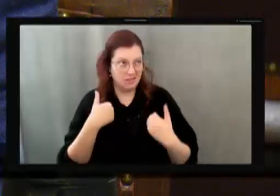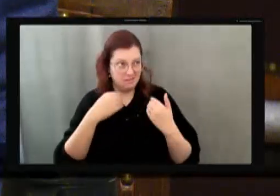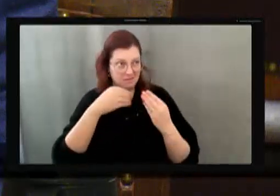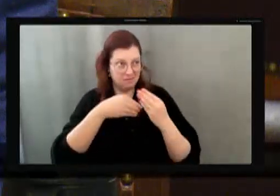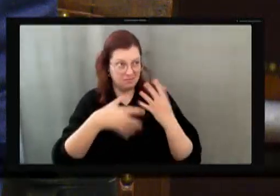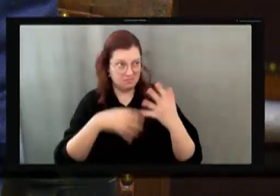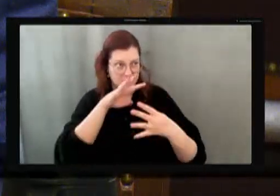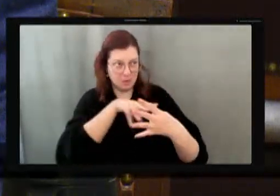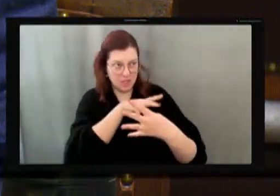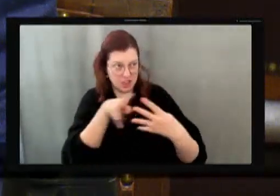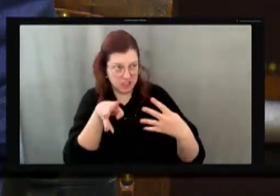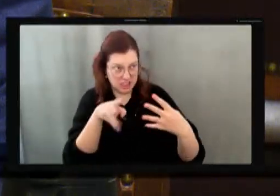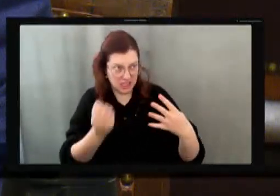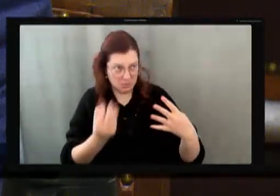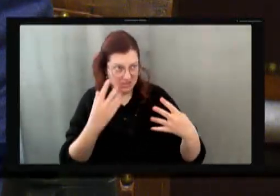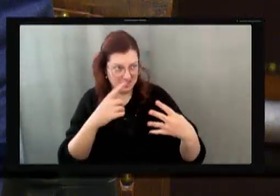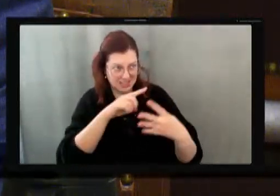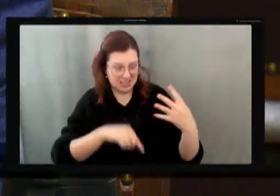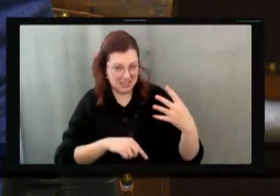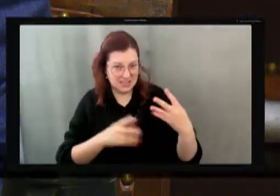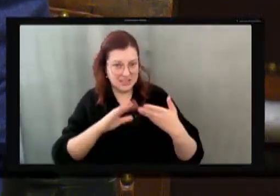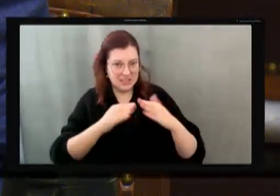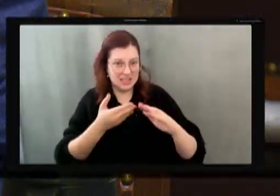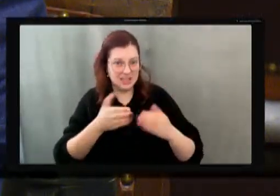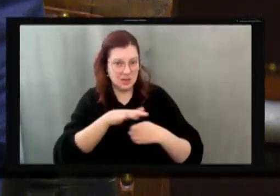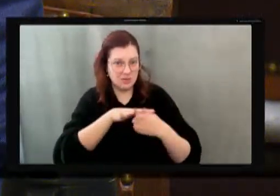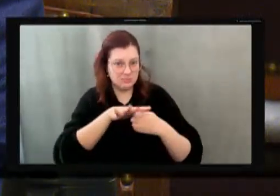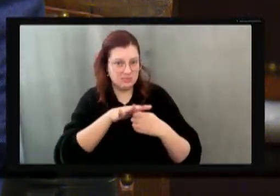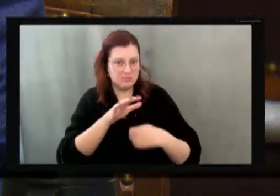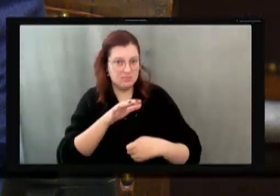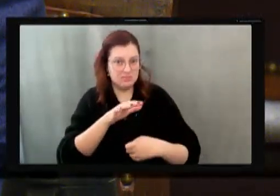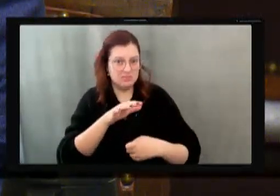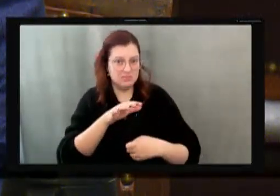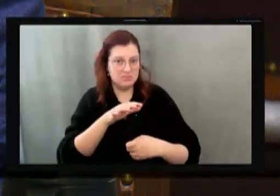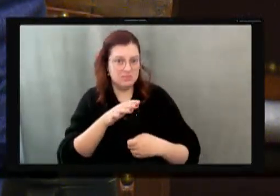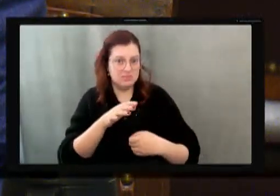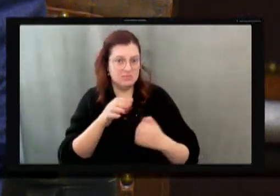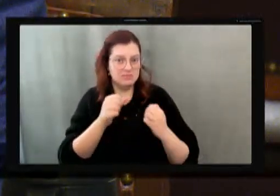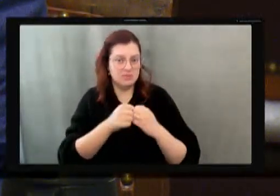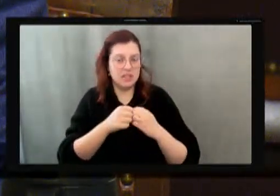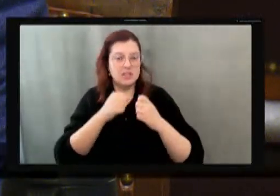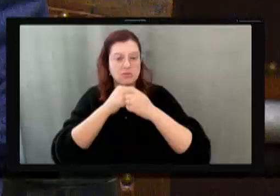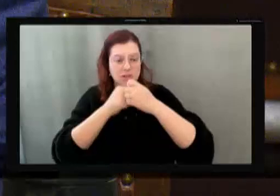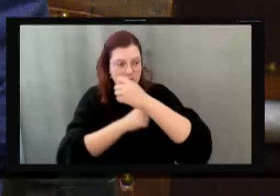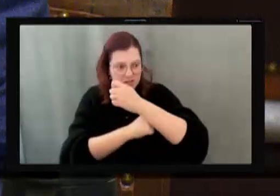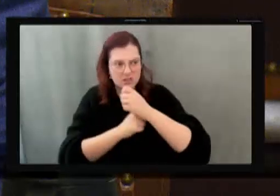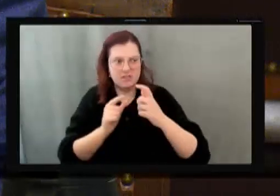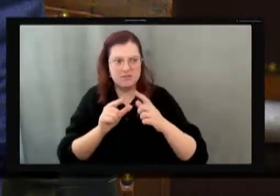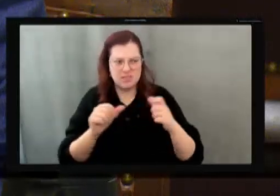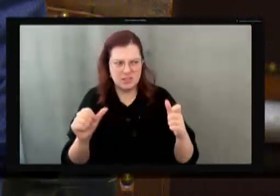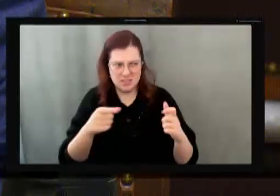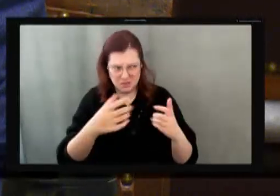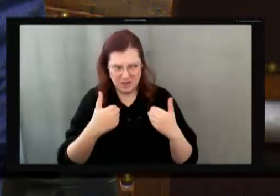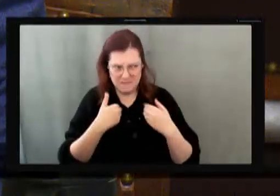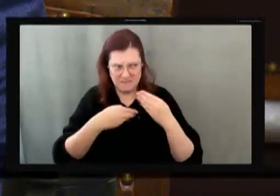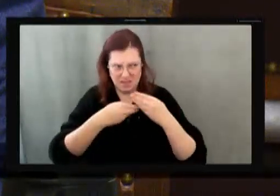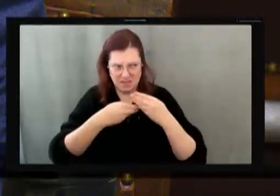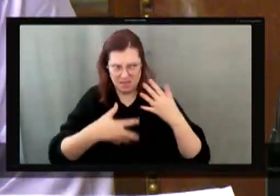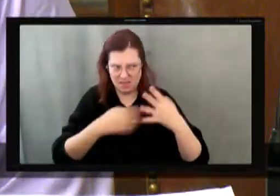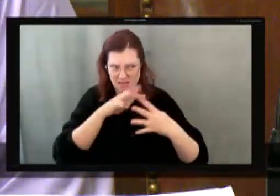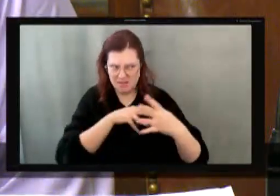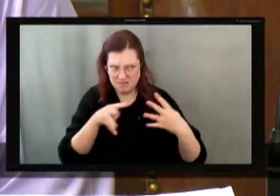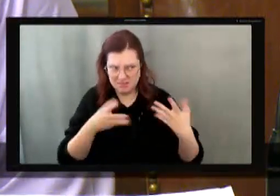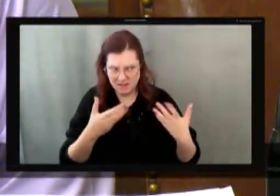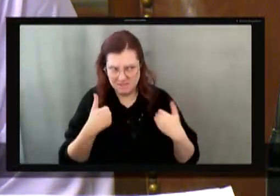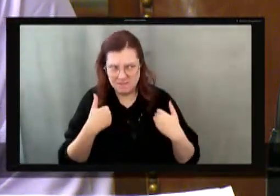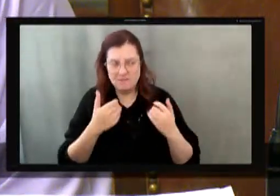to how many city-owned properties with a structure on it are in District 4 or by district? Yeah,